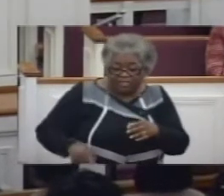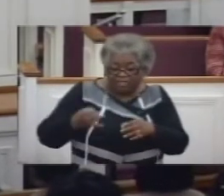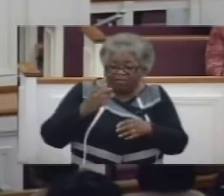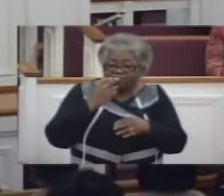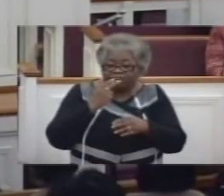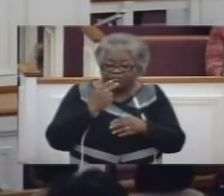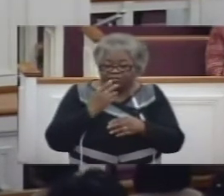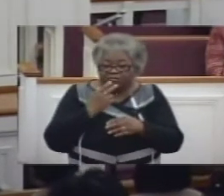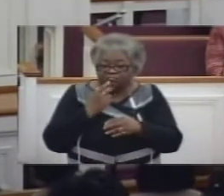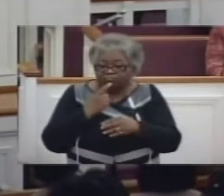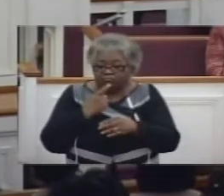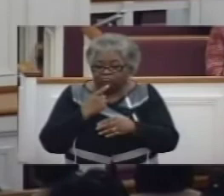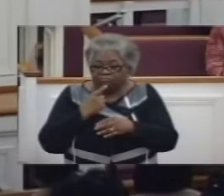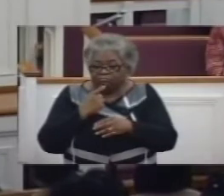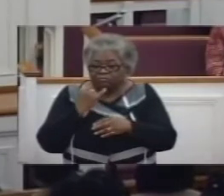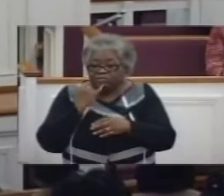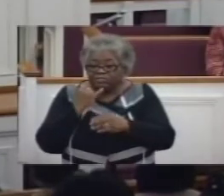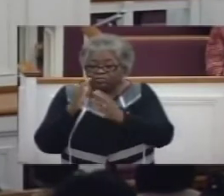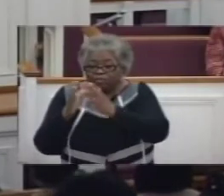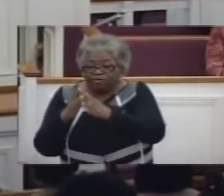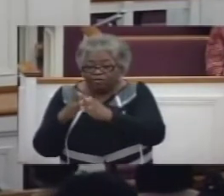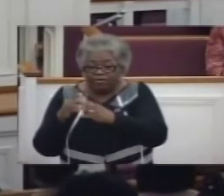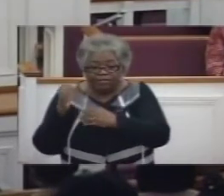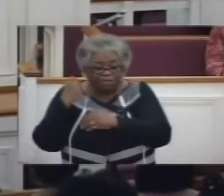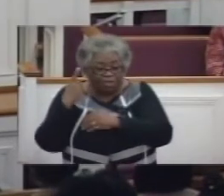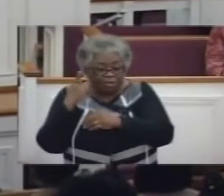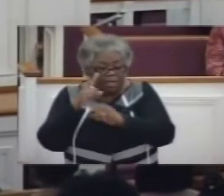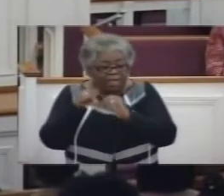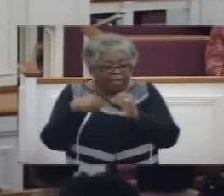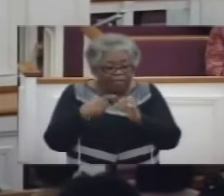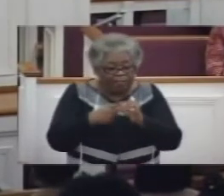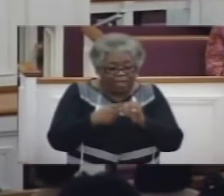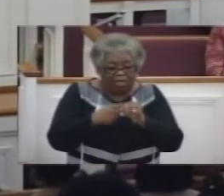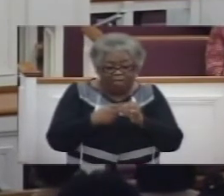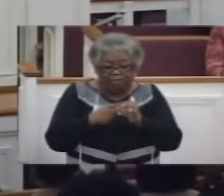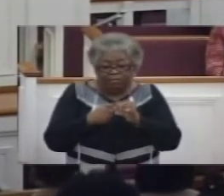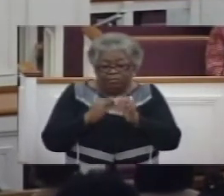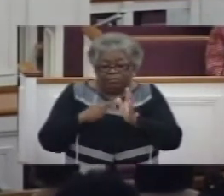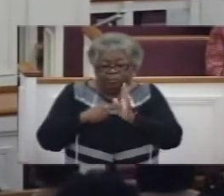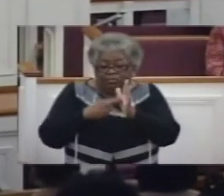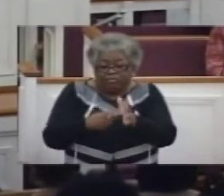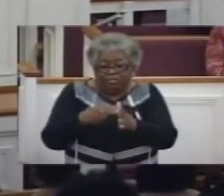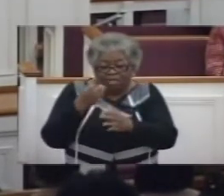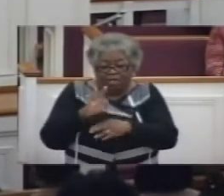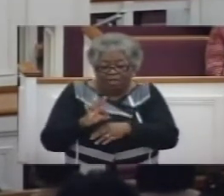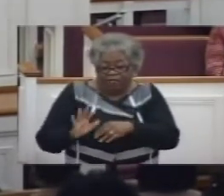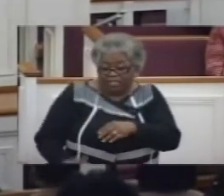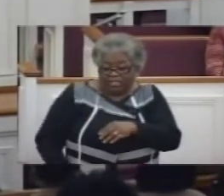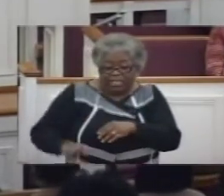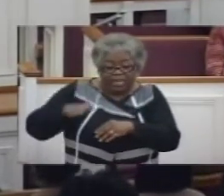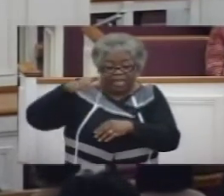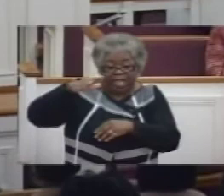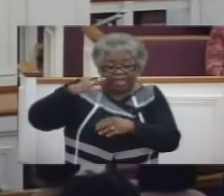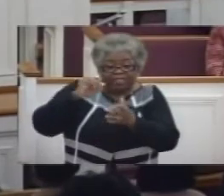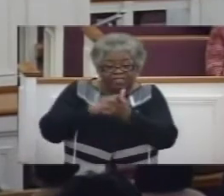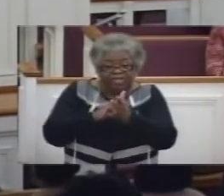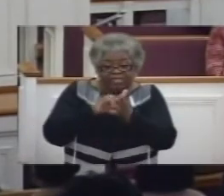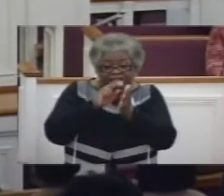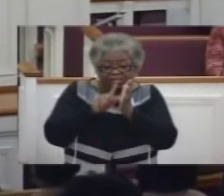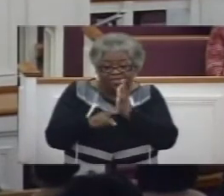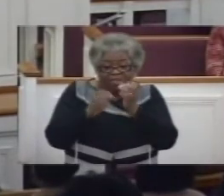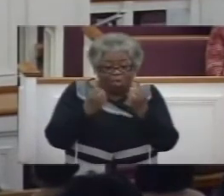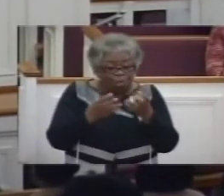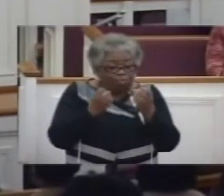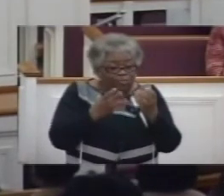he'd heard about the reputation of Goliath. He'd heard that Goliath had killed